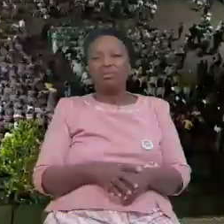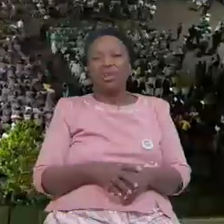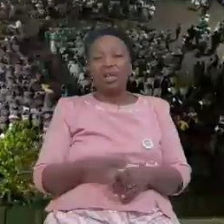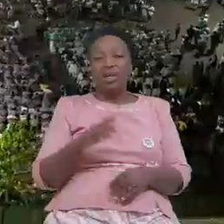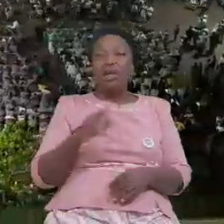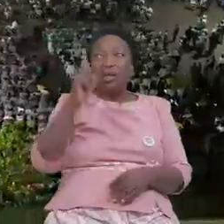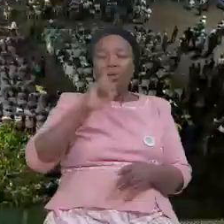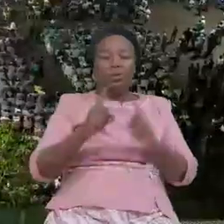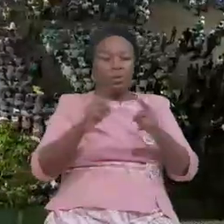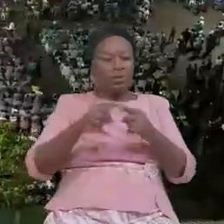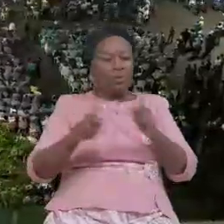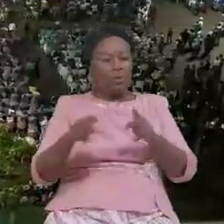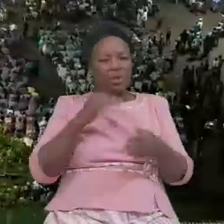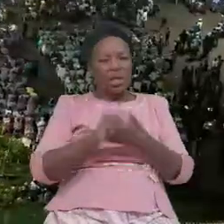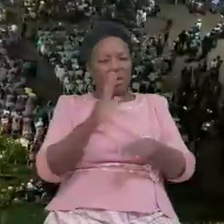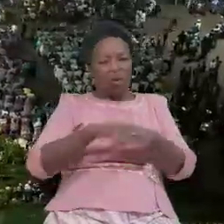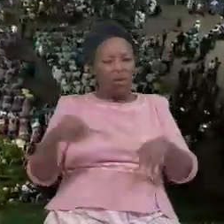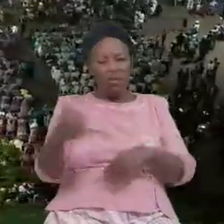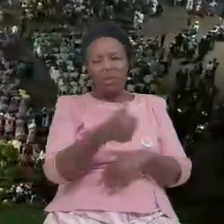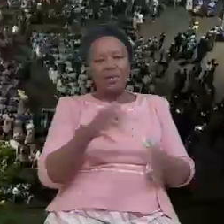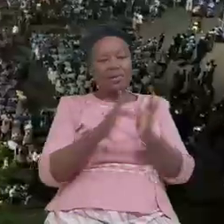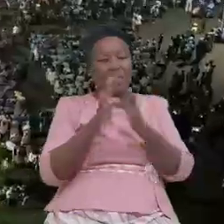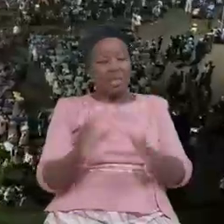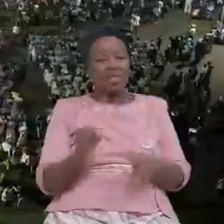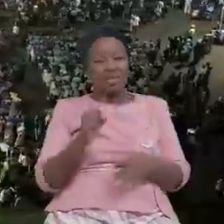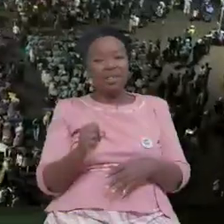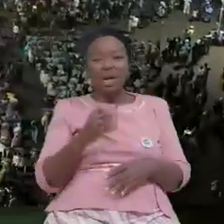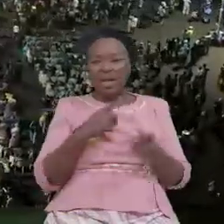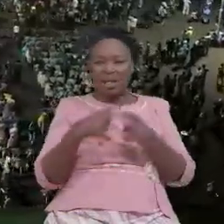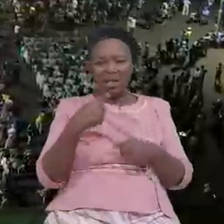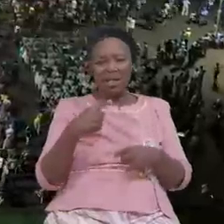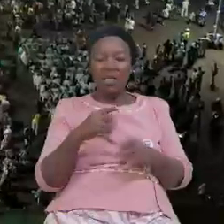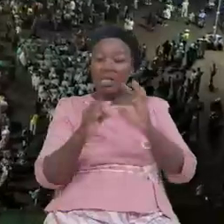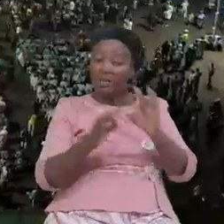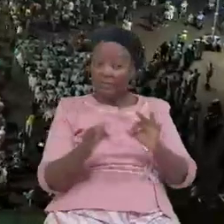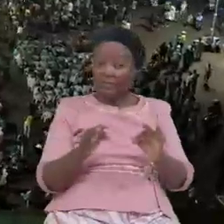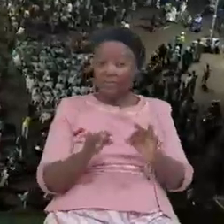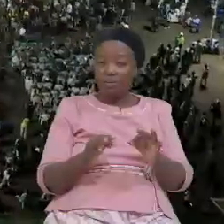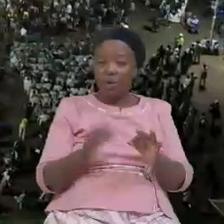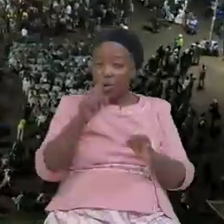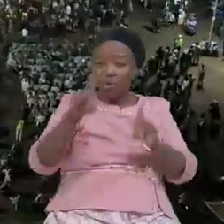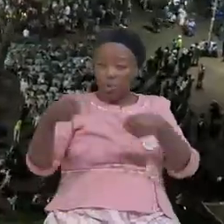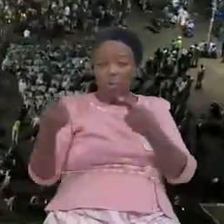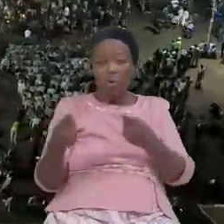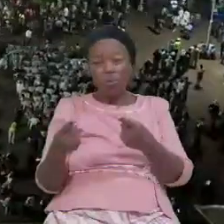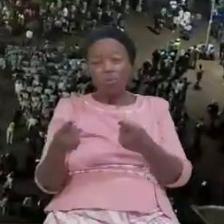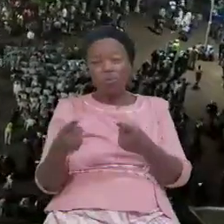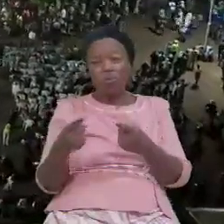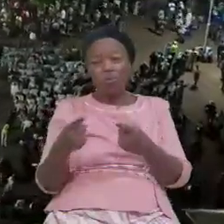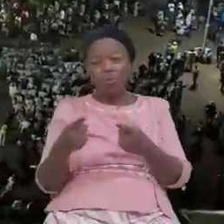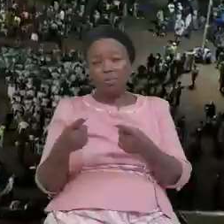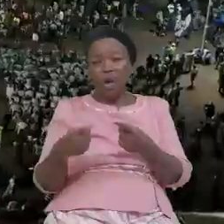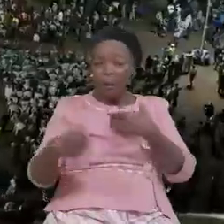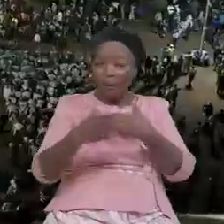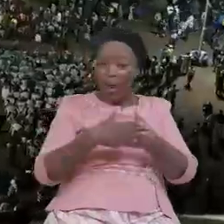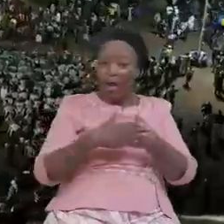call themselves Christians. And he said, if you go back to the works